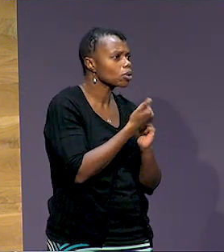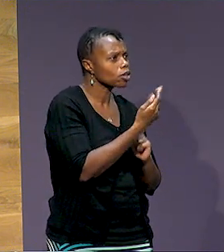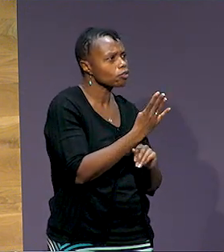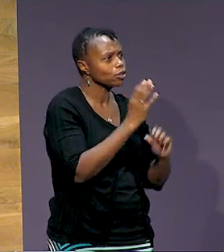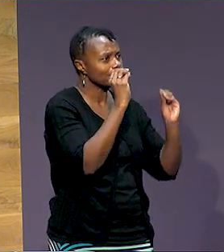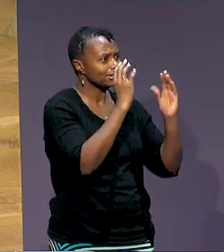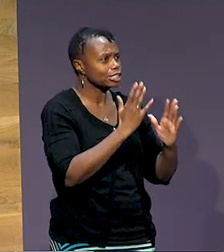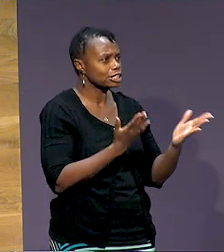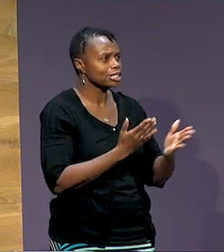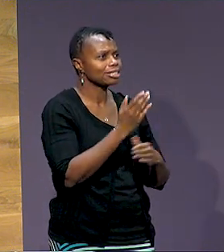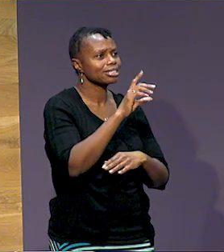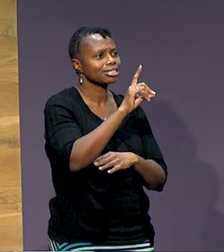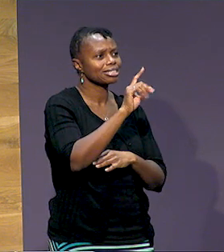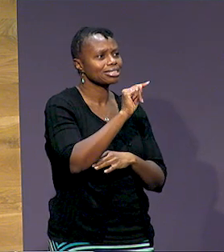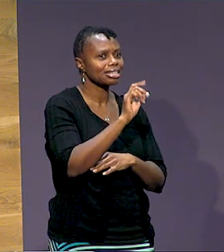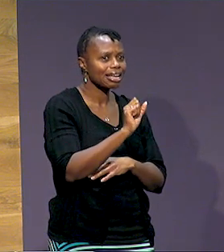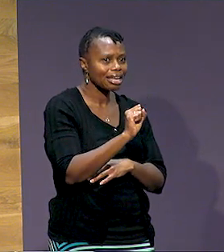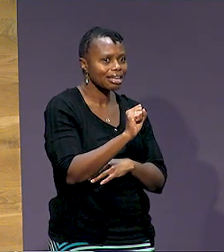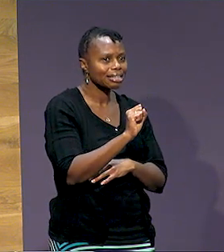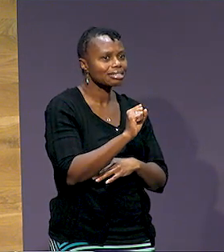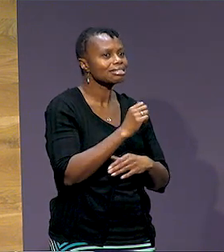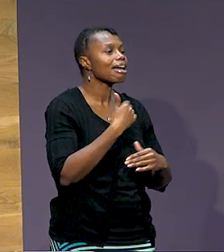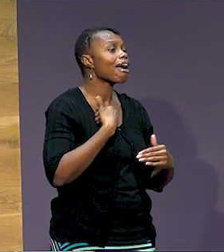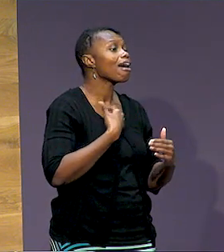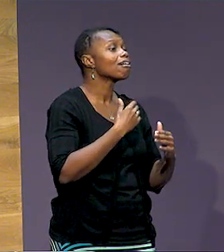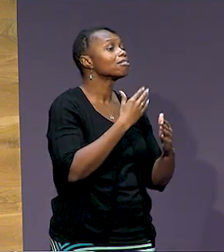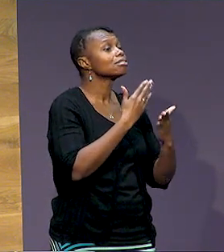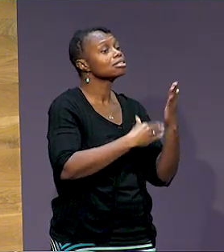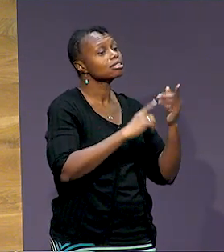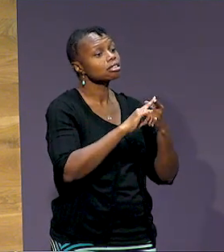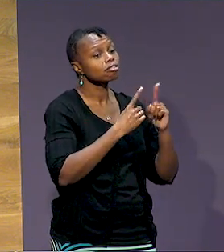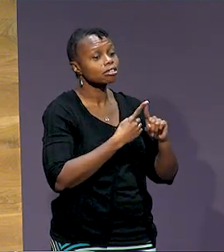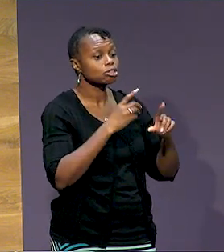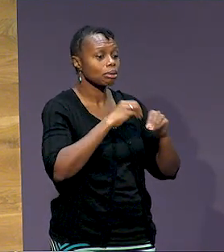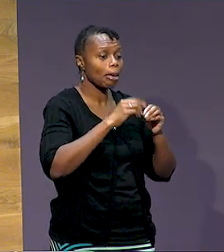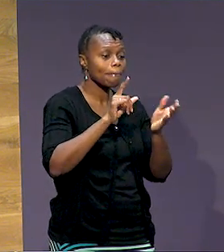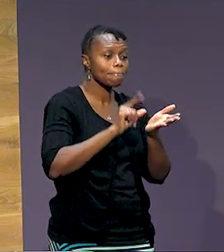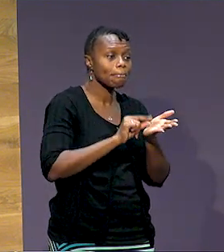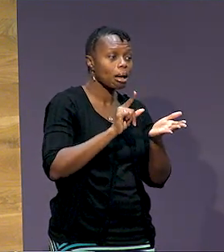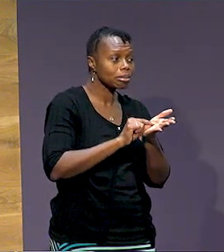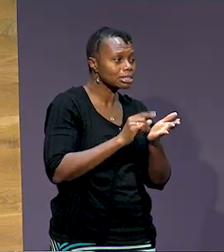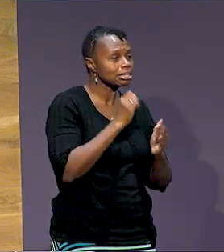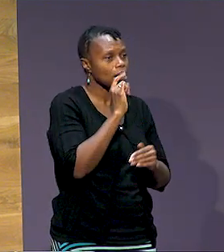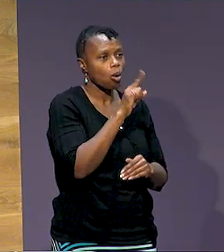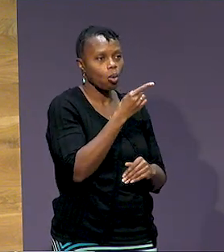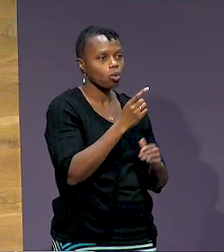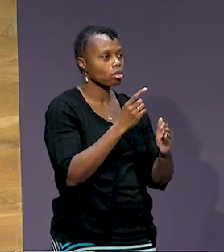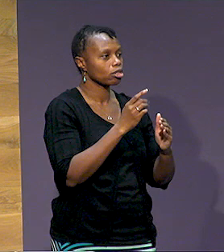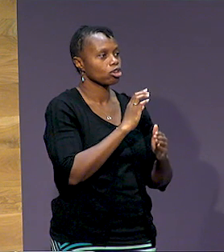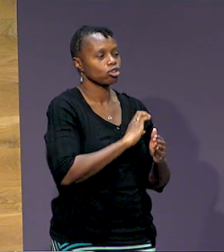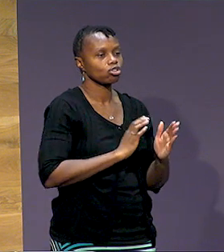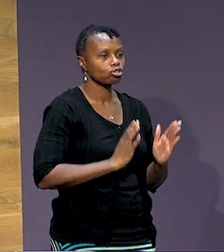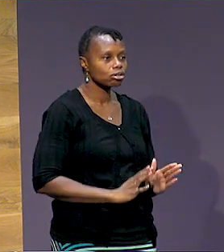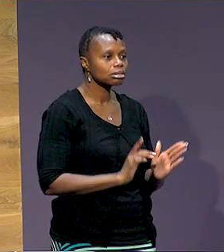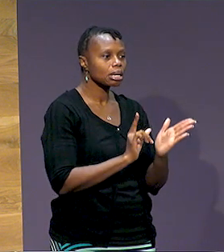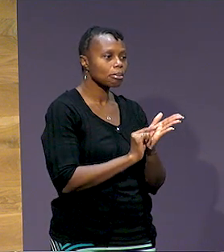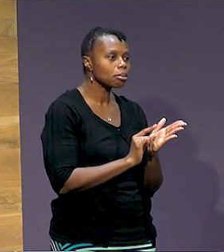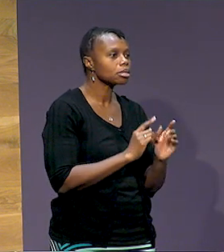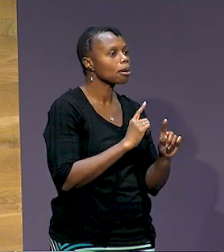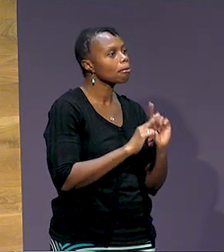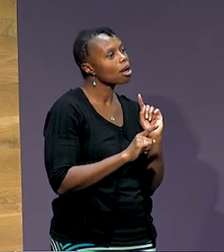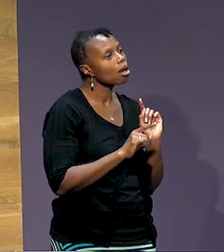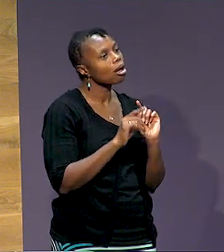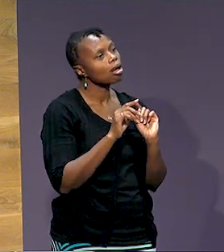DTS, but I also had friends who had been in publishing in lots of different areas, not just Christian publishing, and